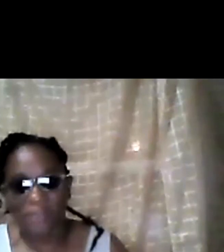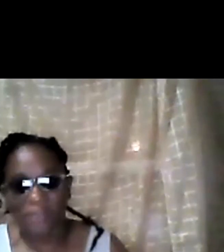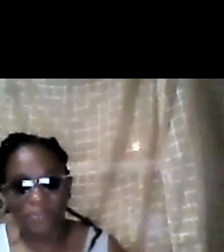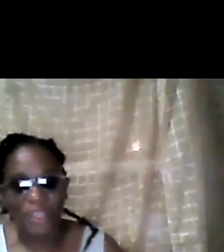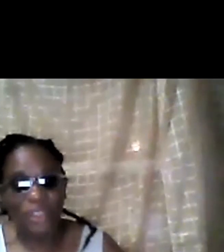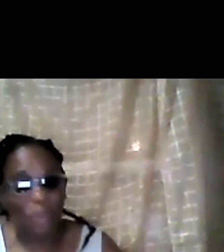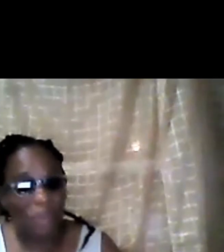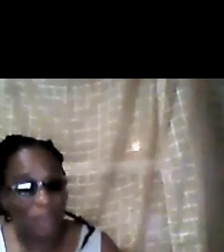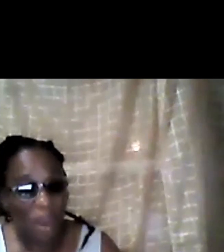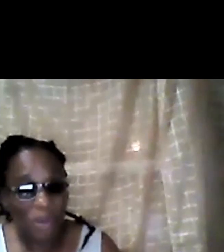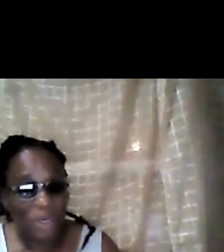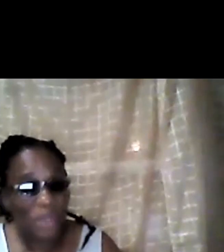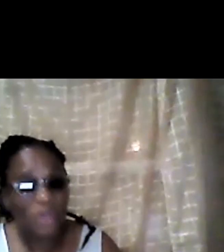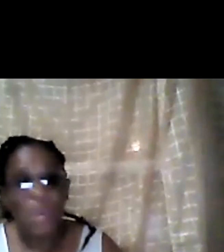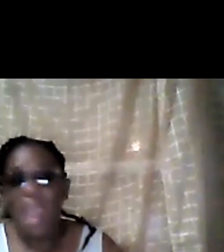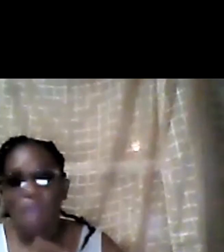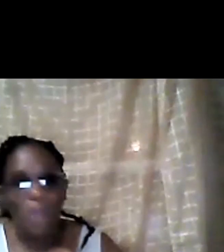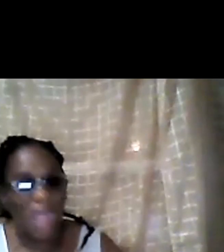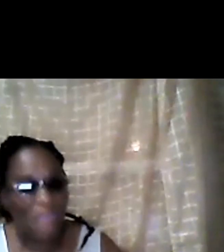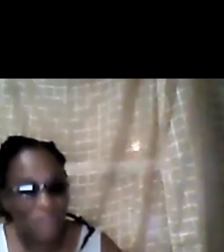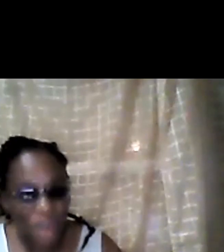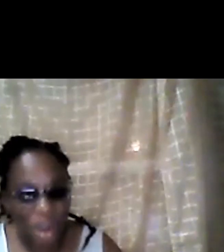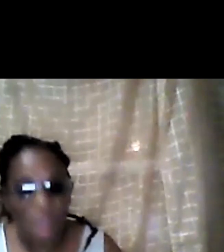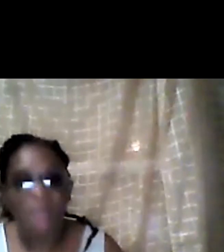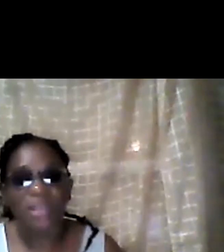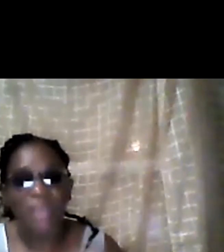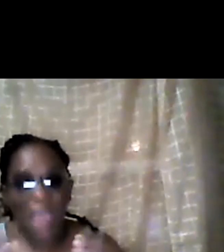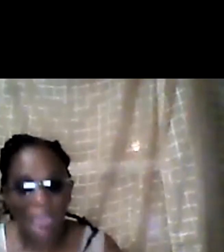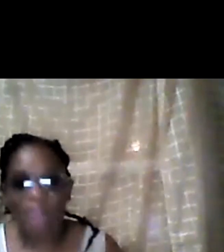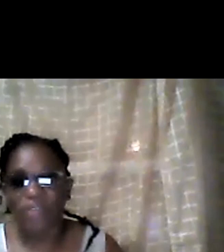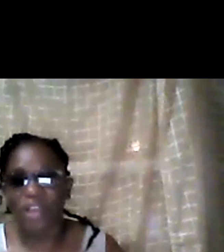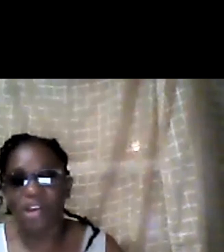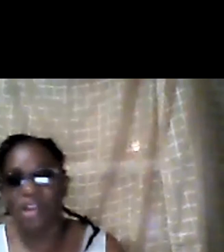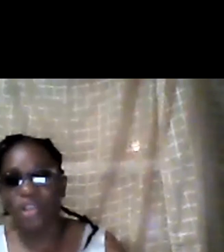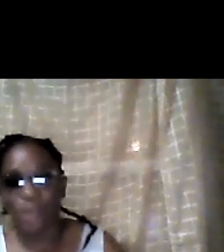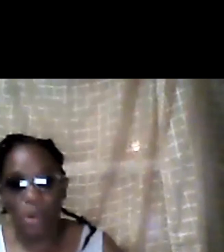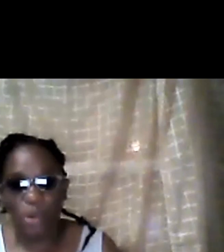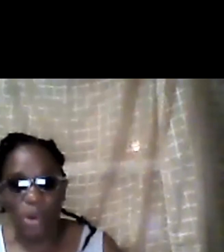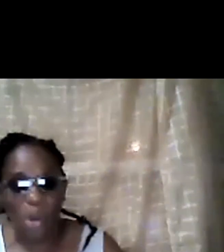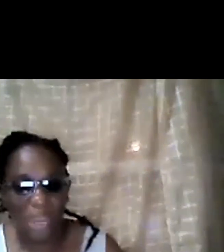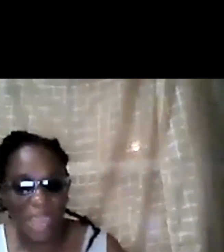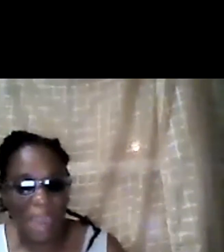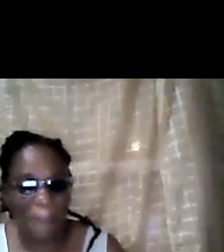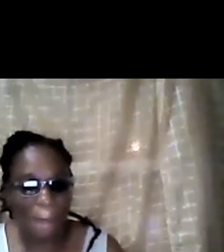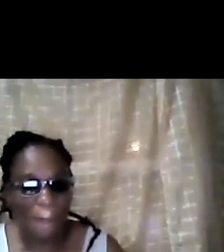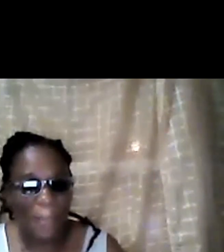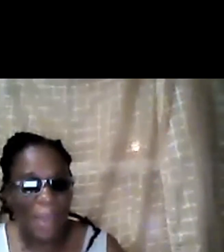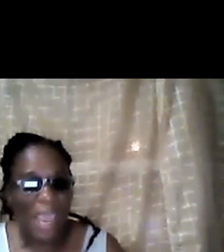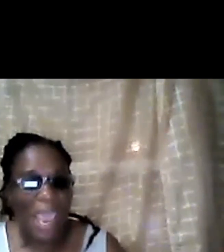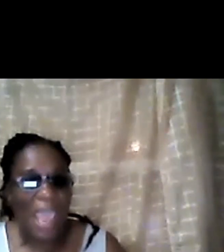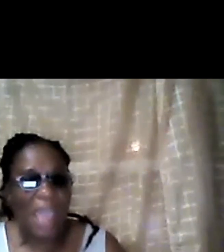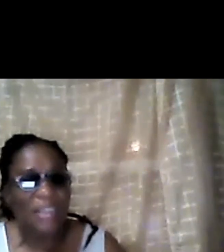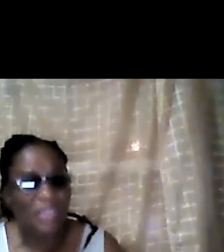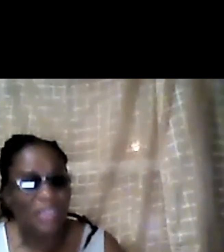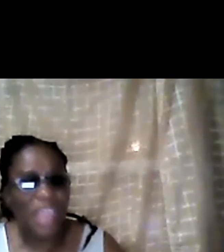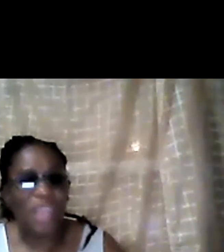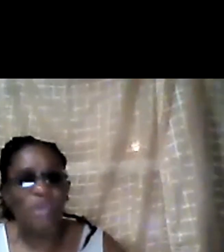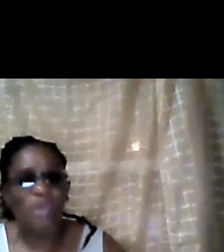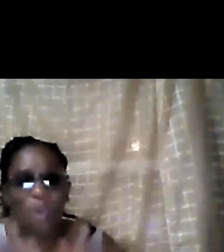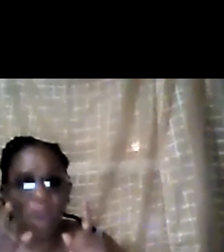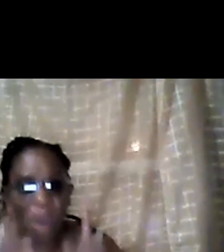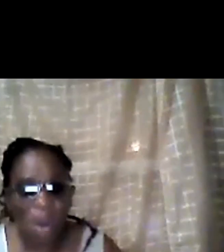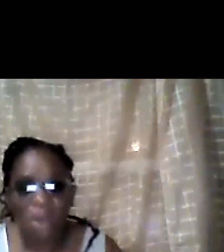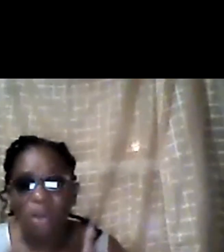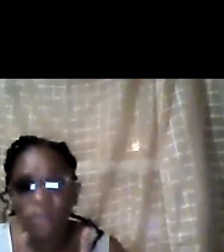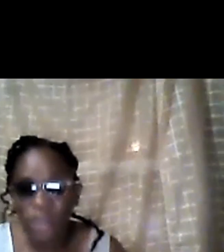are. So without you, I will have not have the earth to go again. And thank you